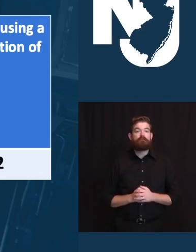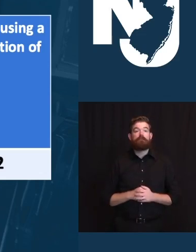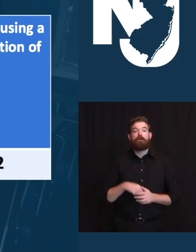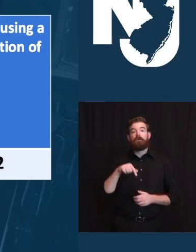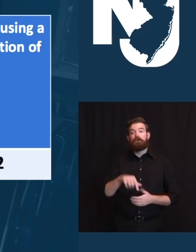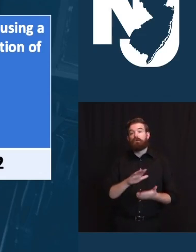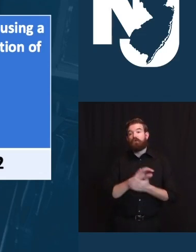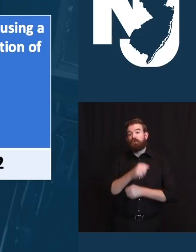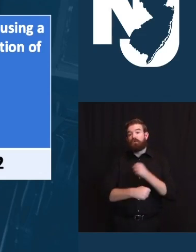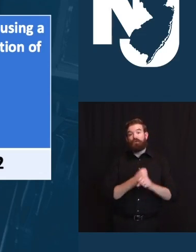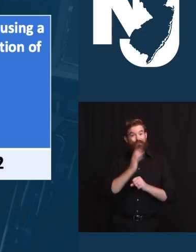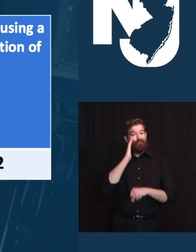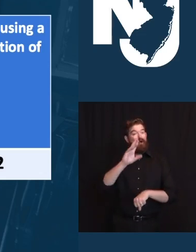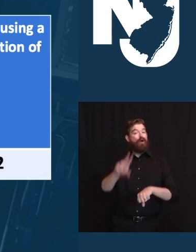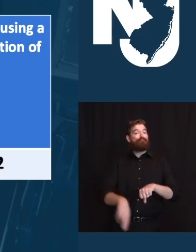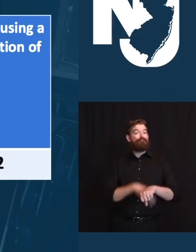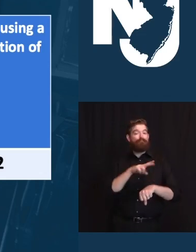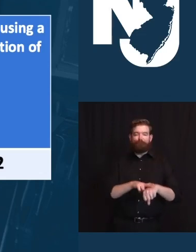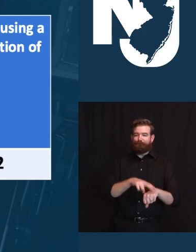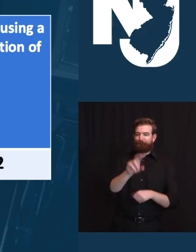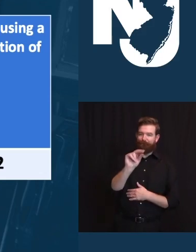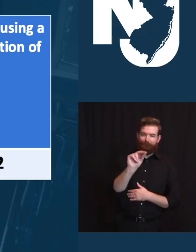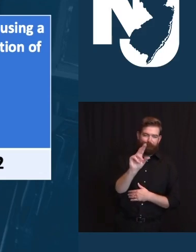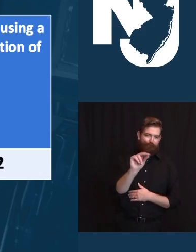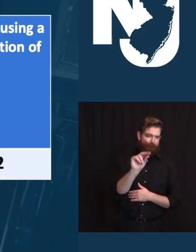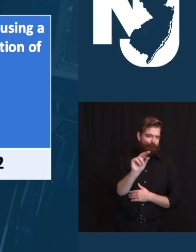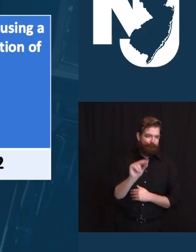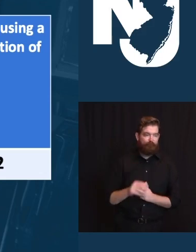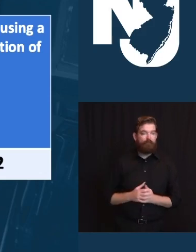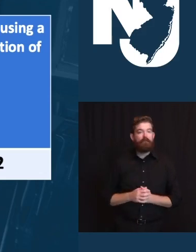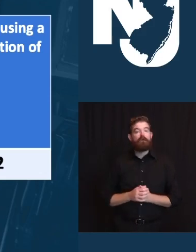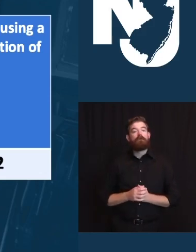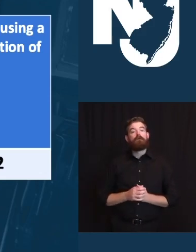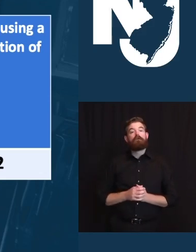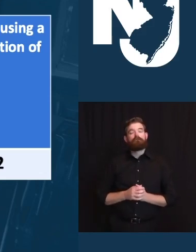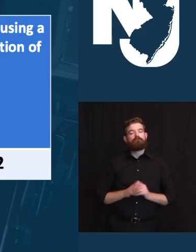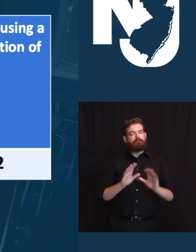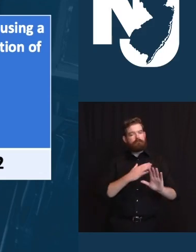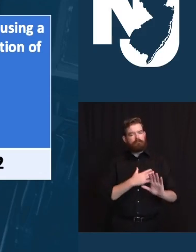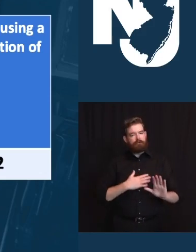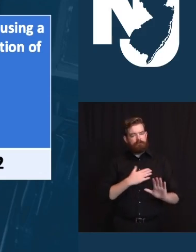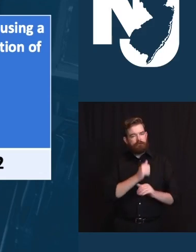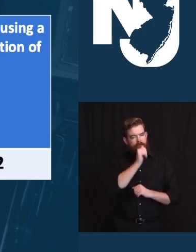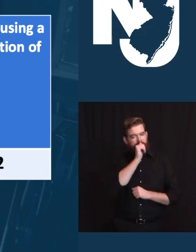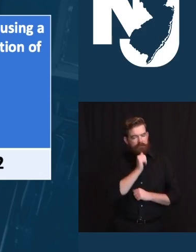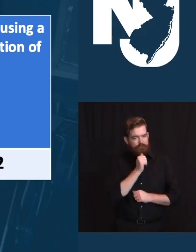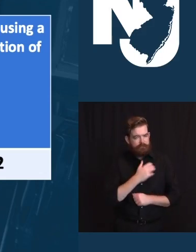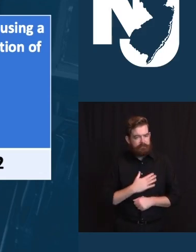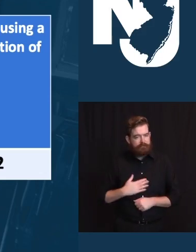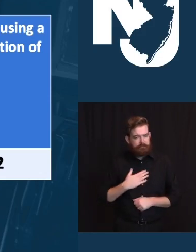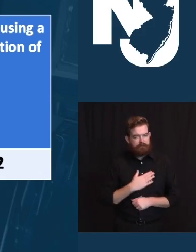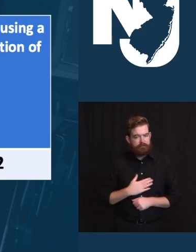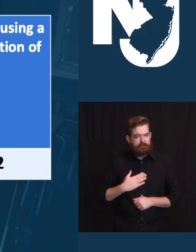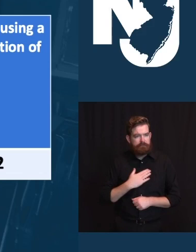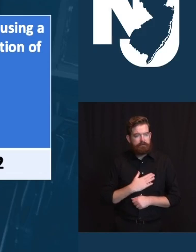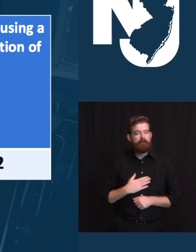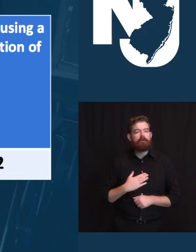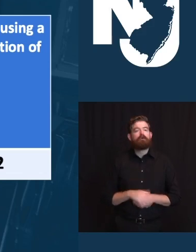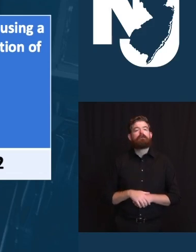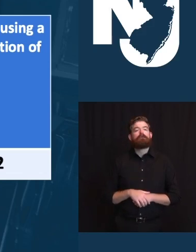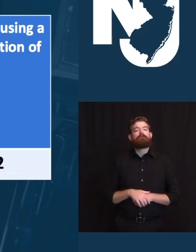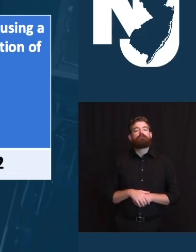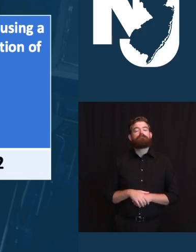expect normalcy, or at least an old normalcy. Let's all bear with each other on this, and that includes what happens if we get COVID